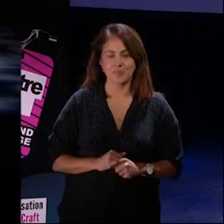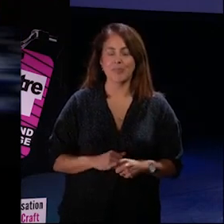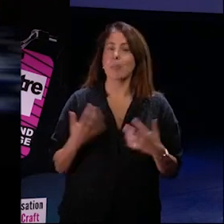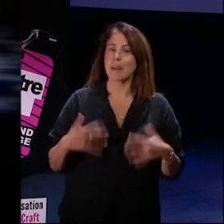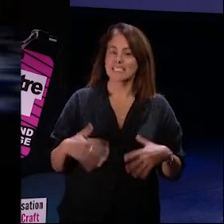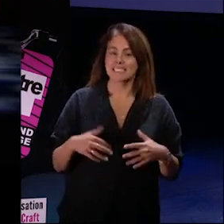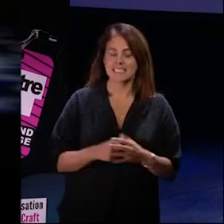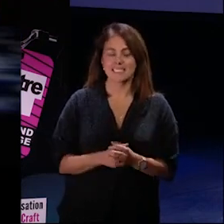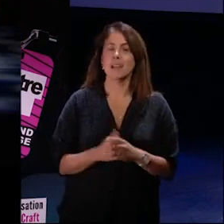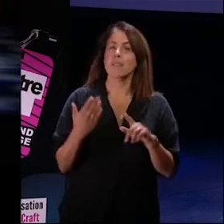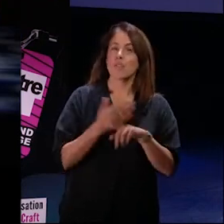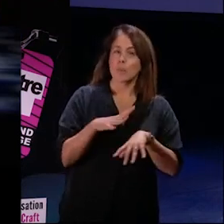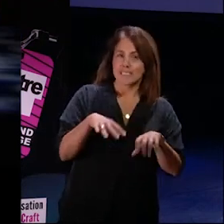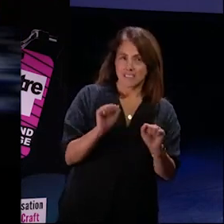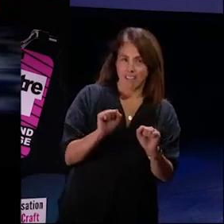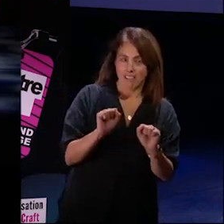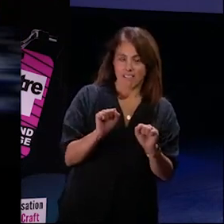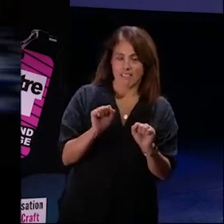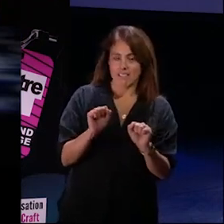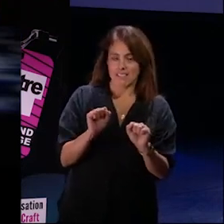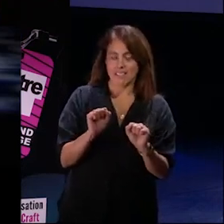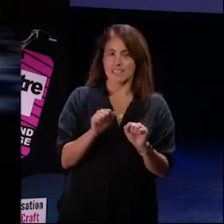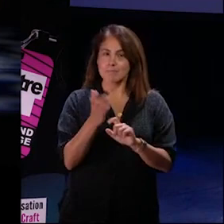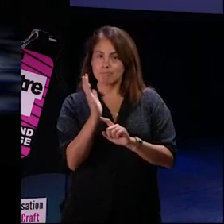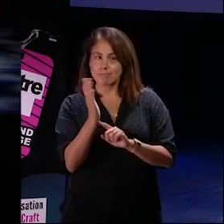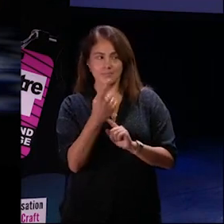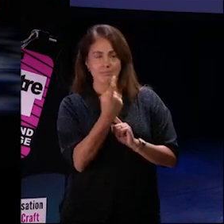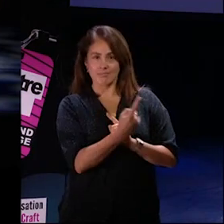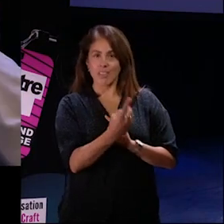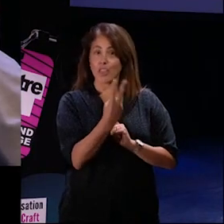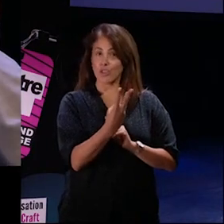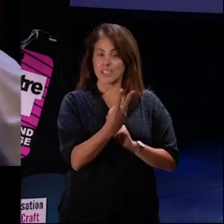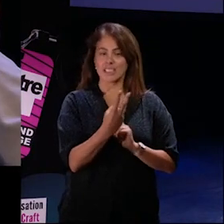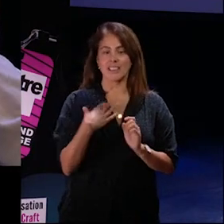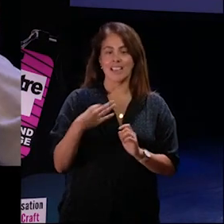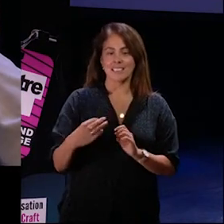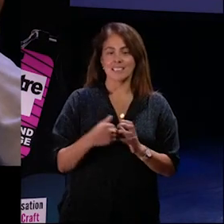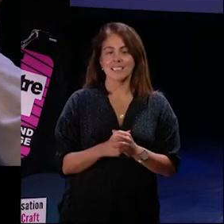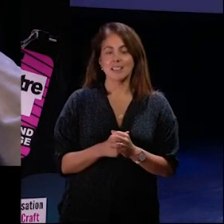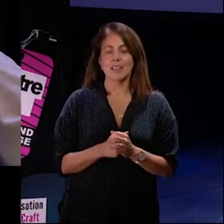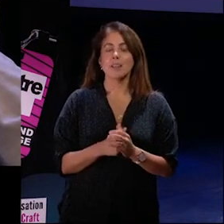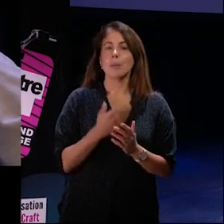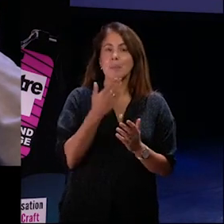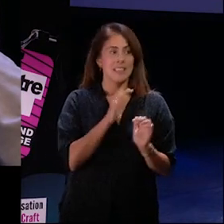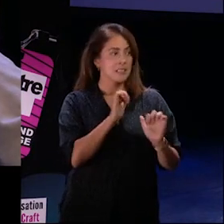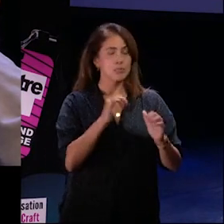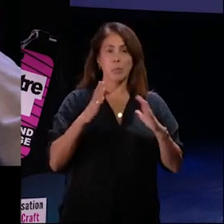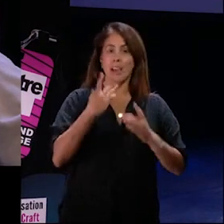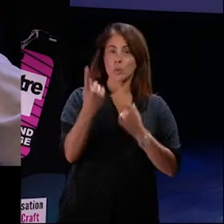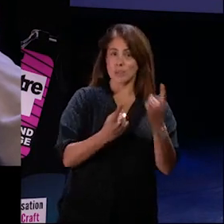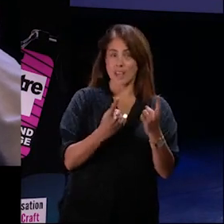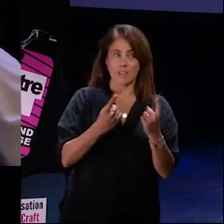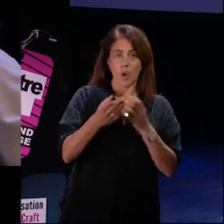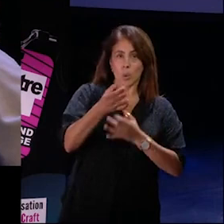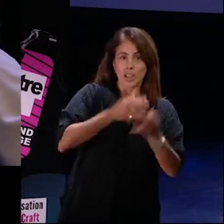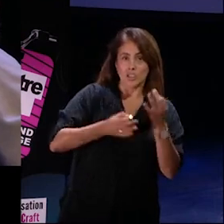Amazing. And before we start with our presentation for our three guests, please, everyone, in the meantime, have questions ready as there will be a